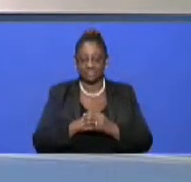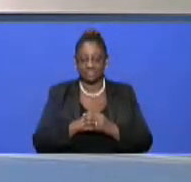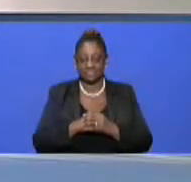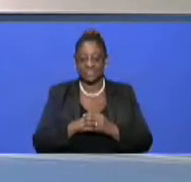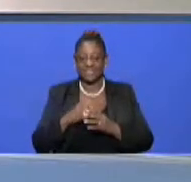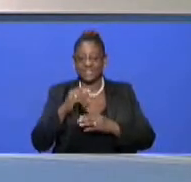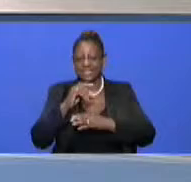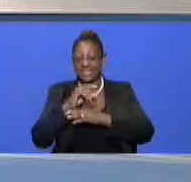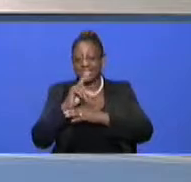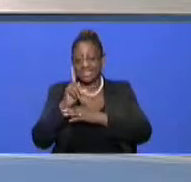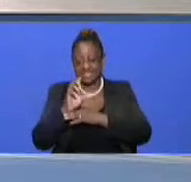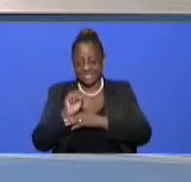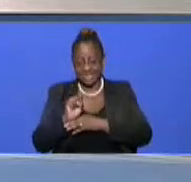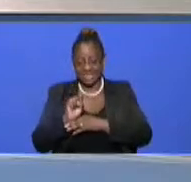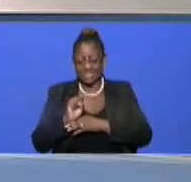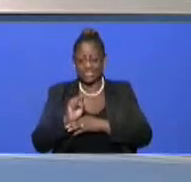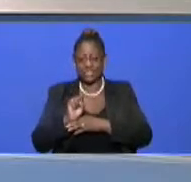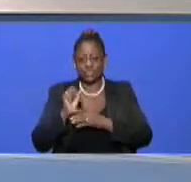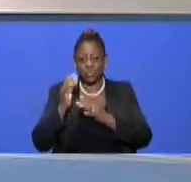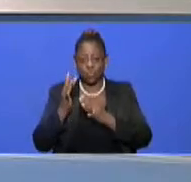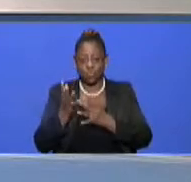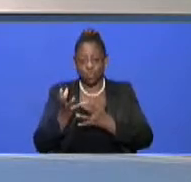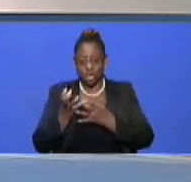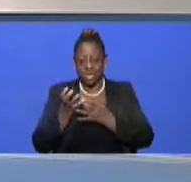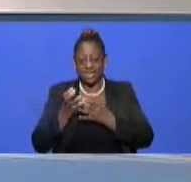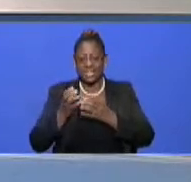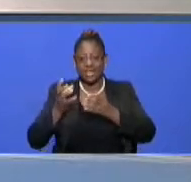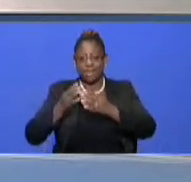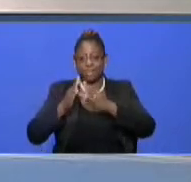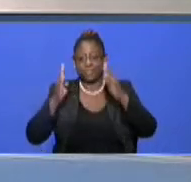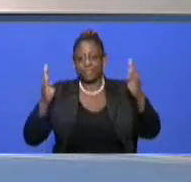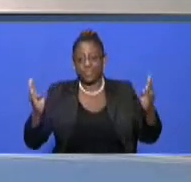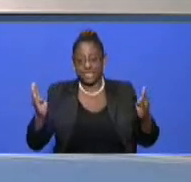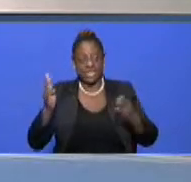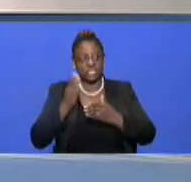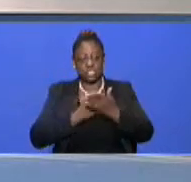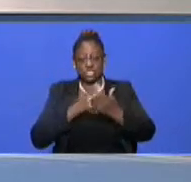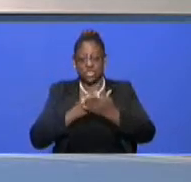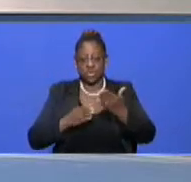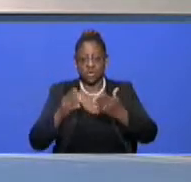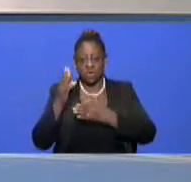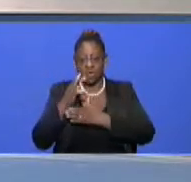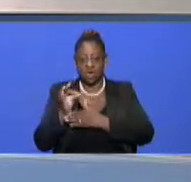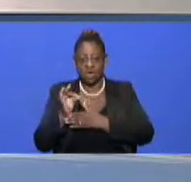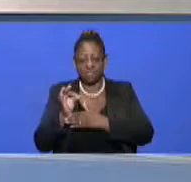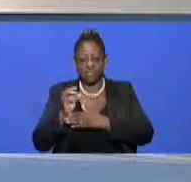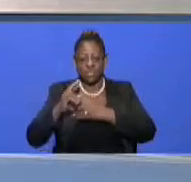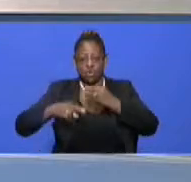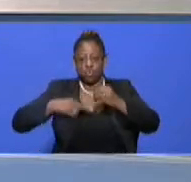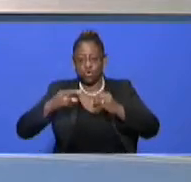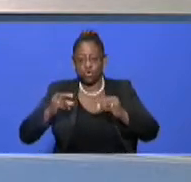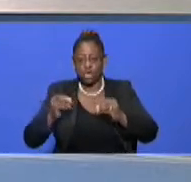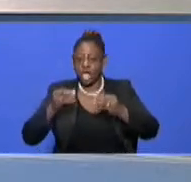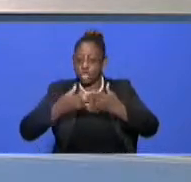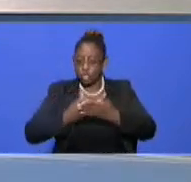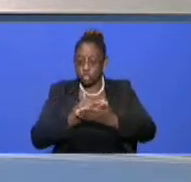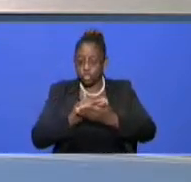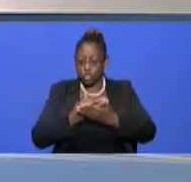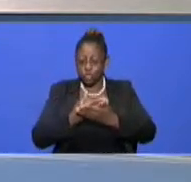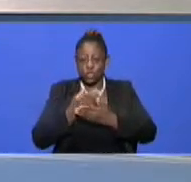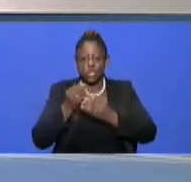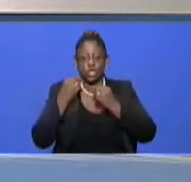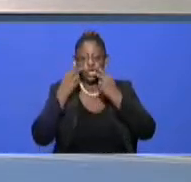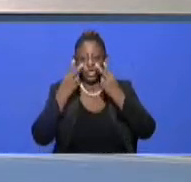Broadcasting Corporation looking to grab a bigger share of the local television market with its rollout of a new look to shape the